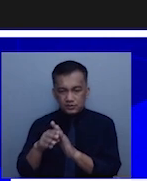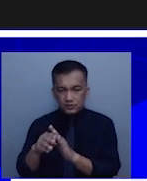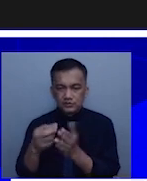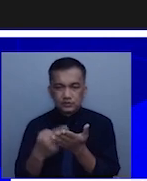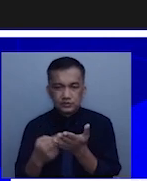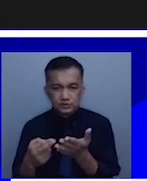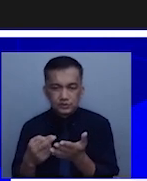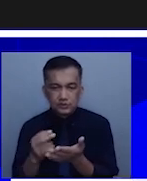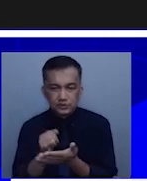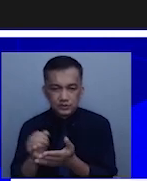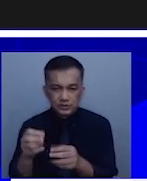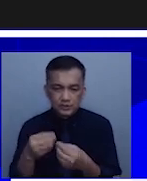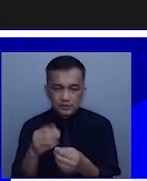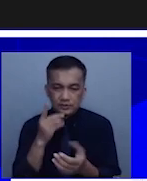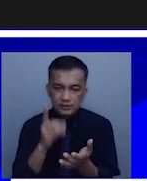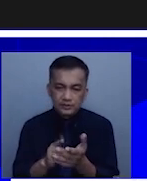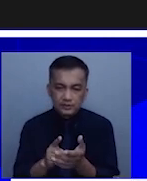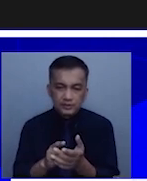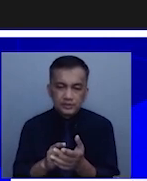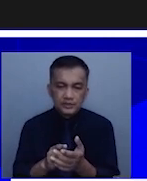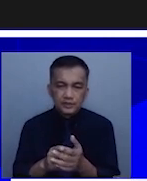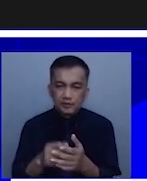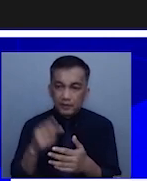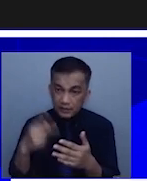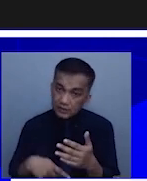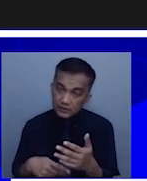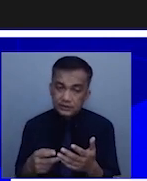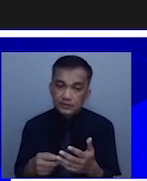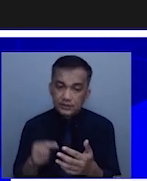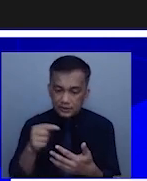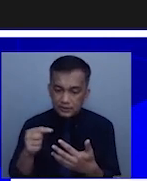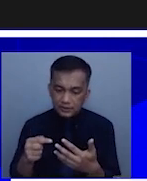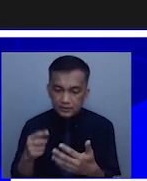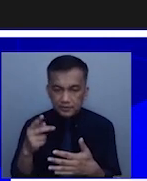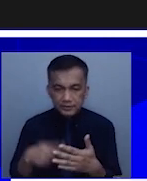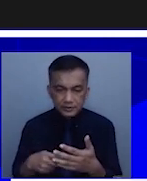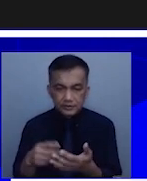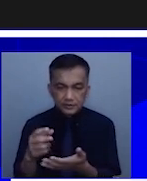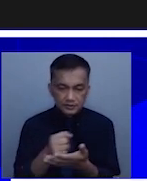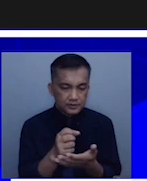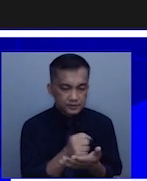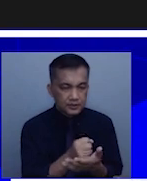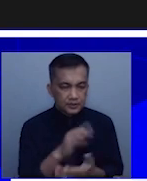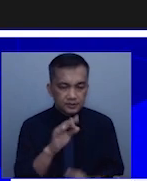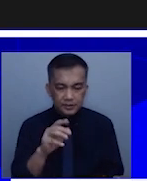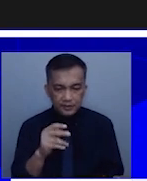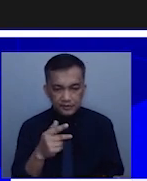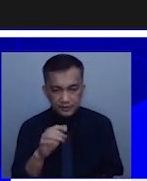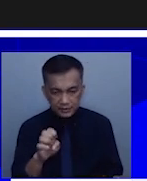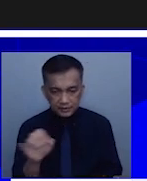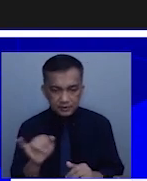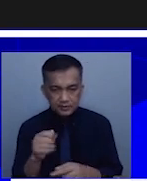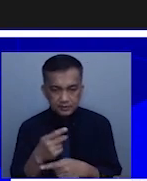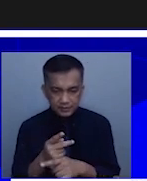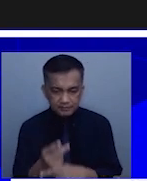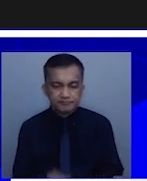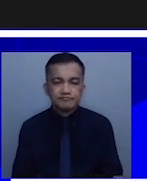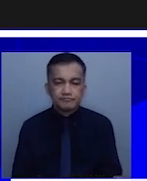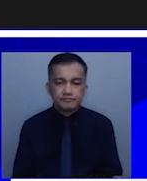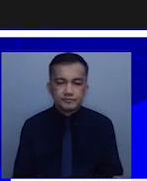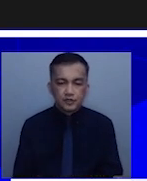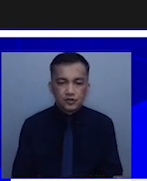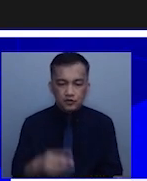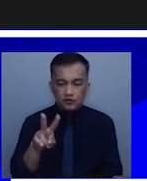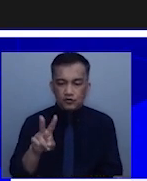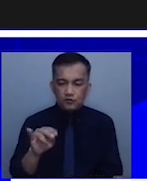provide data on retail prices, other prices that we're collecting, farm rate, pati na rin yung production natin, yung volume